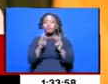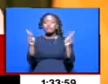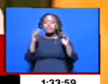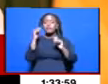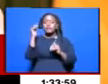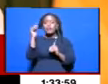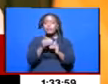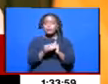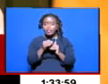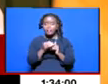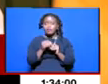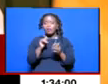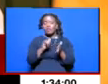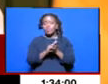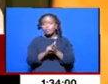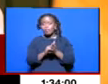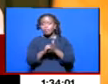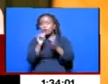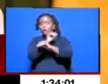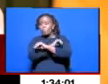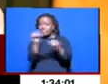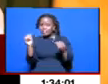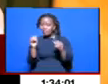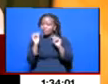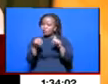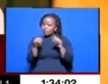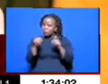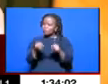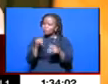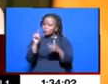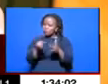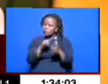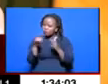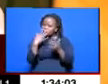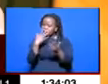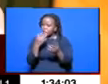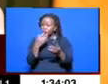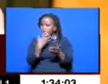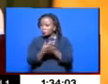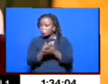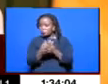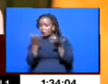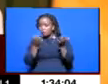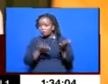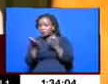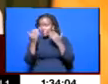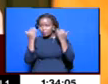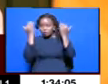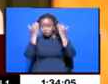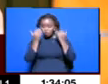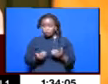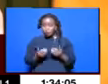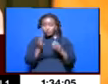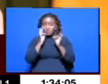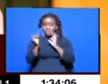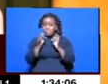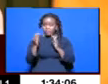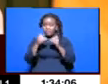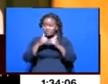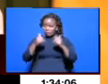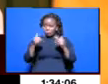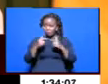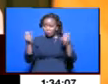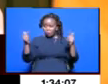on occasion be sued where or if he violates the Constitution and if